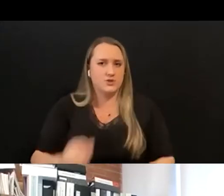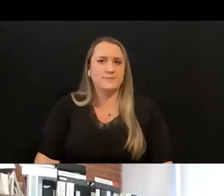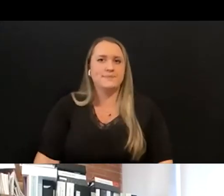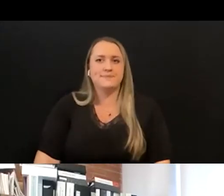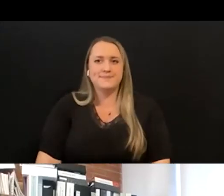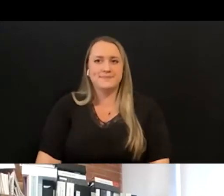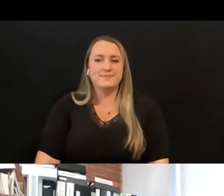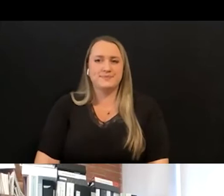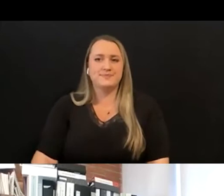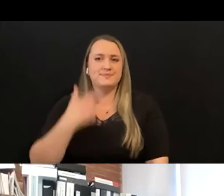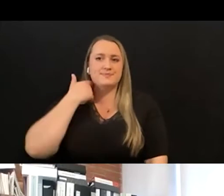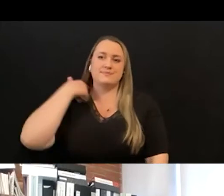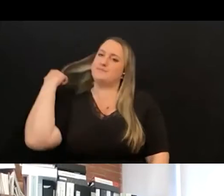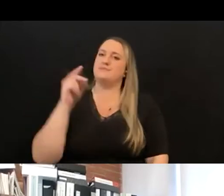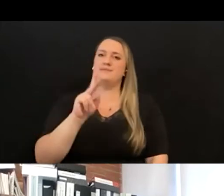Thank you so much.